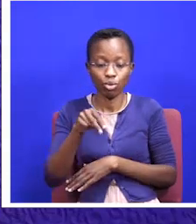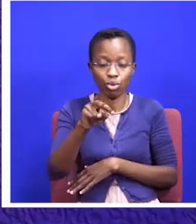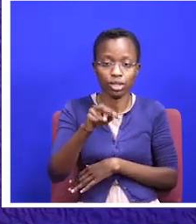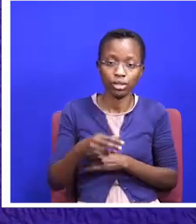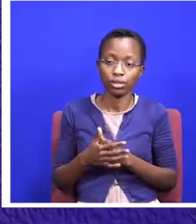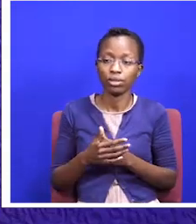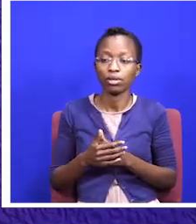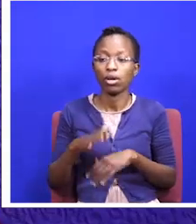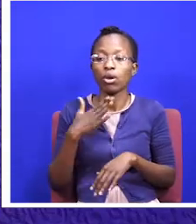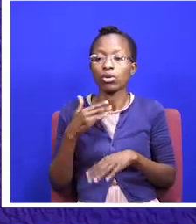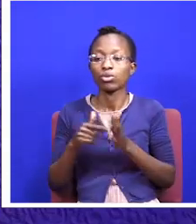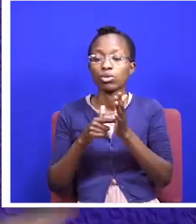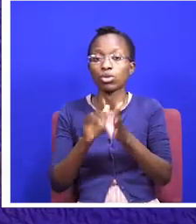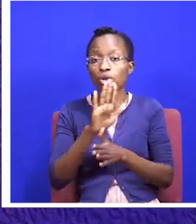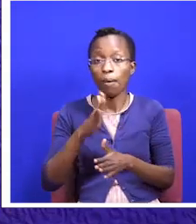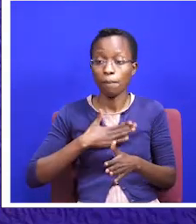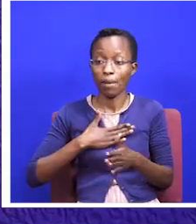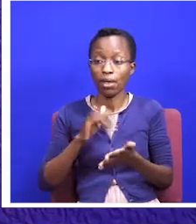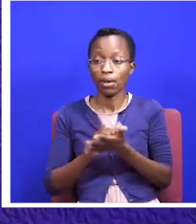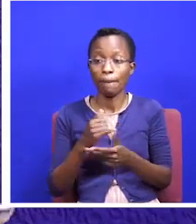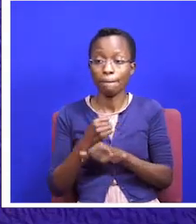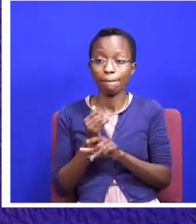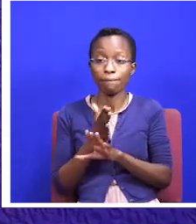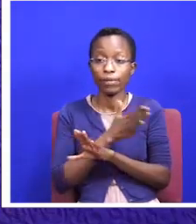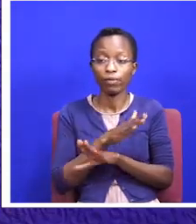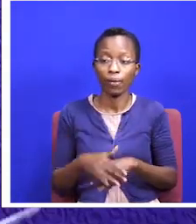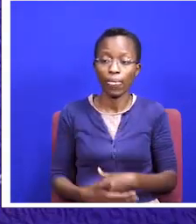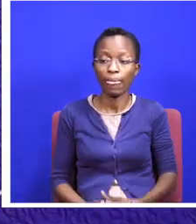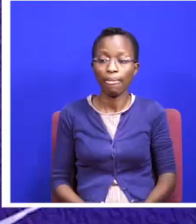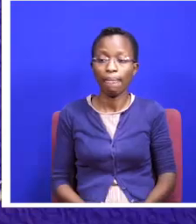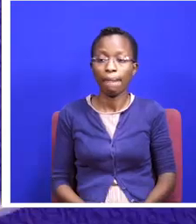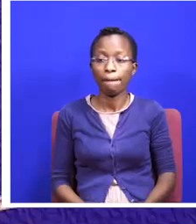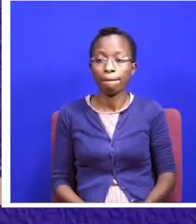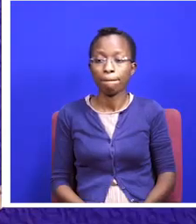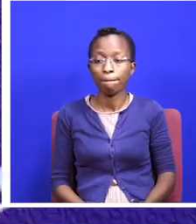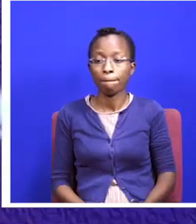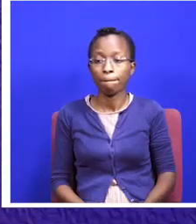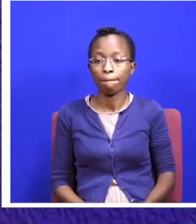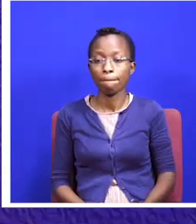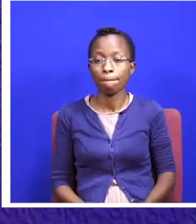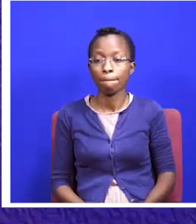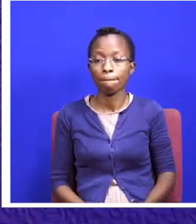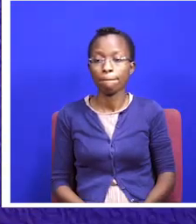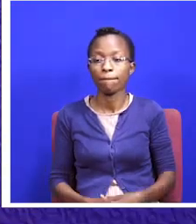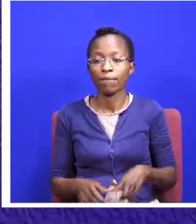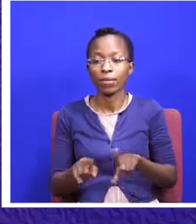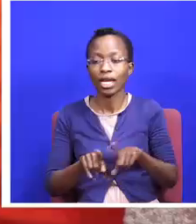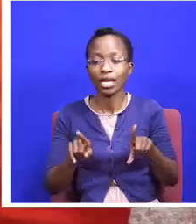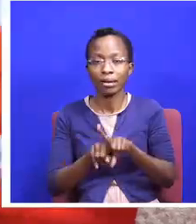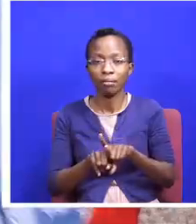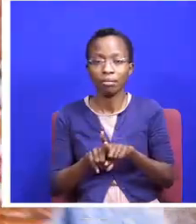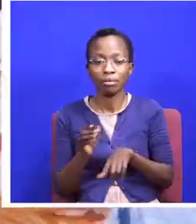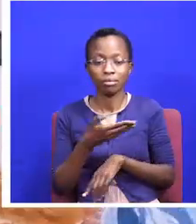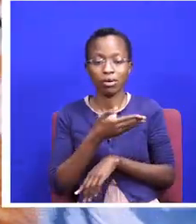crossed. Good. I want to show you mine that I had made earlier on. Okay? So it